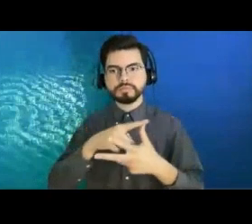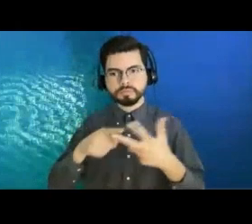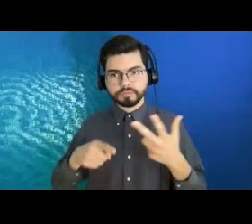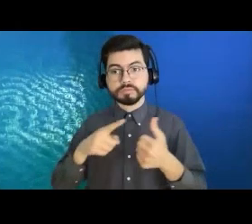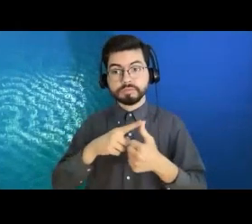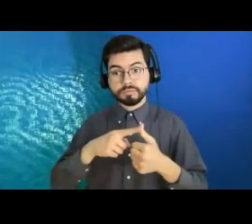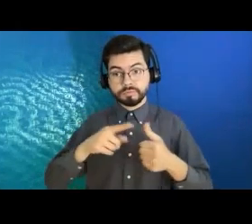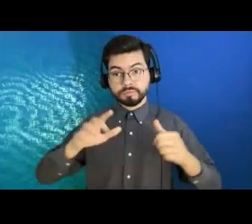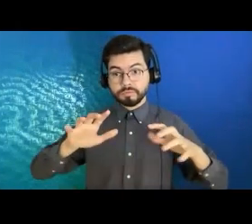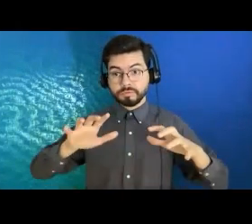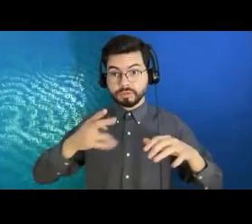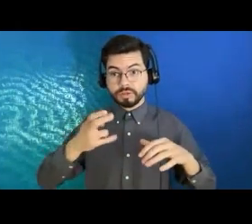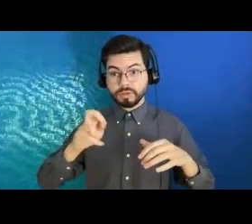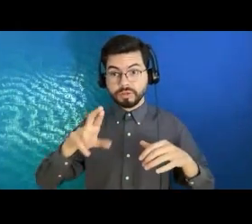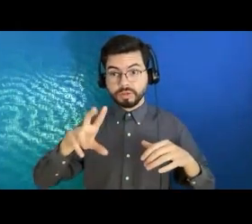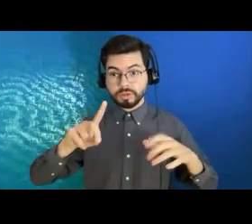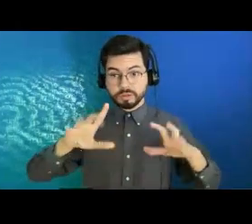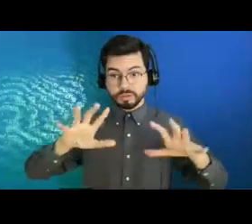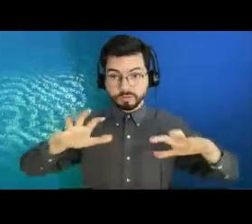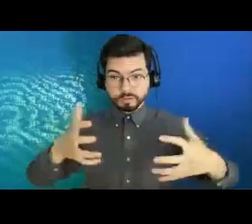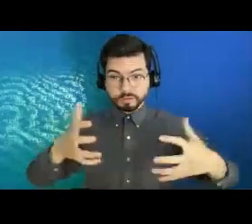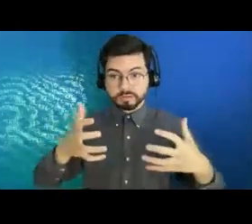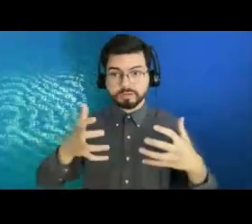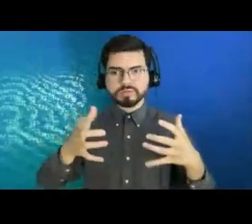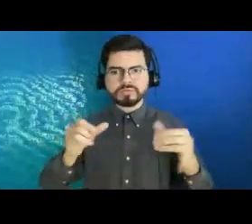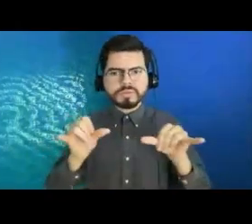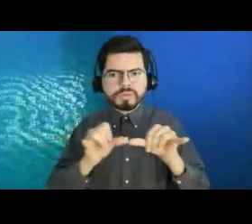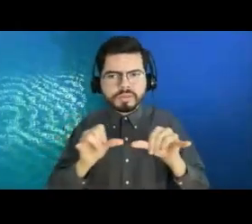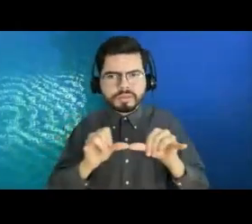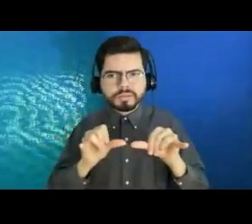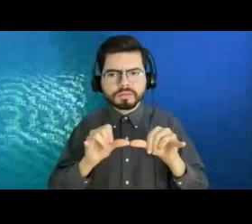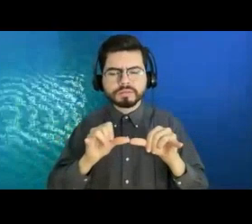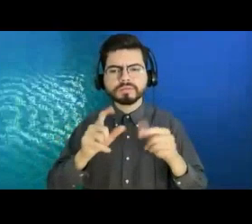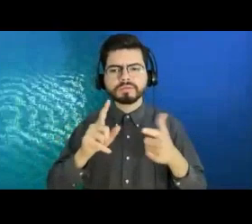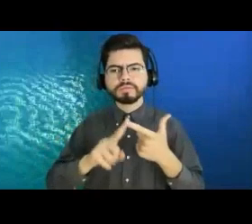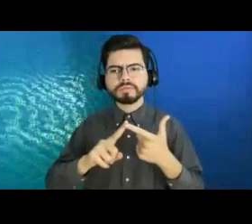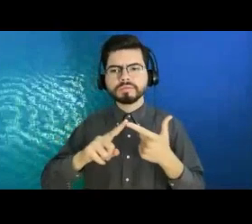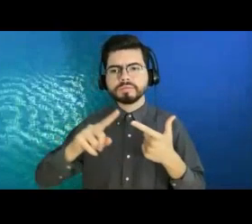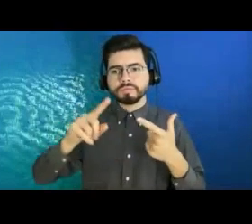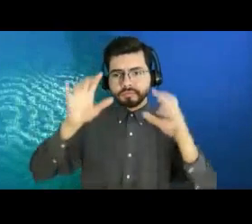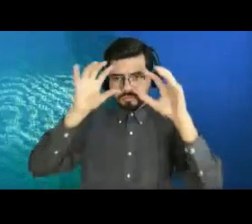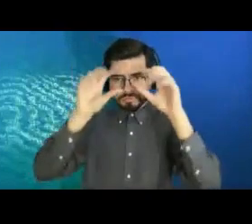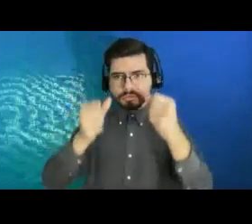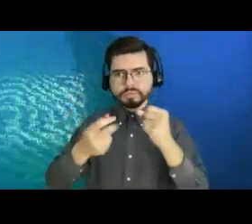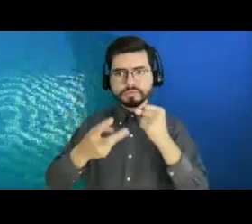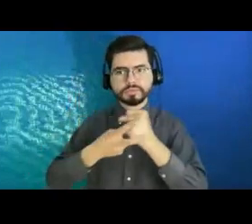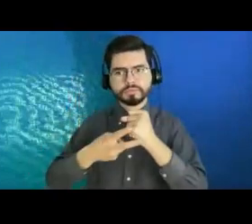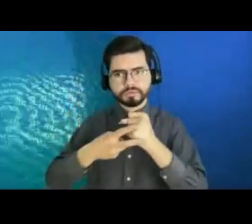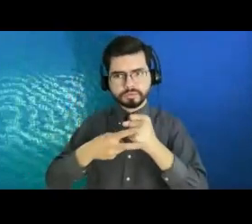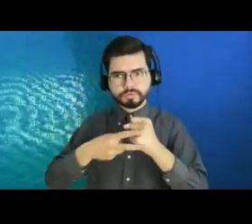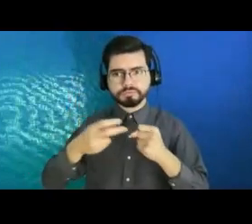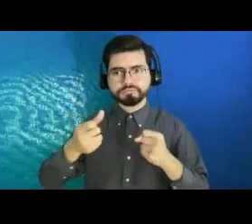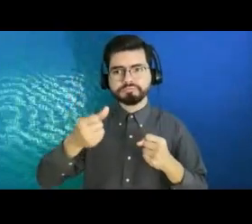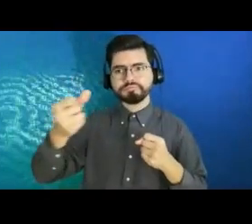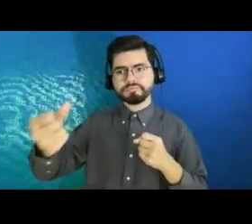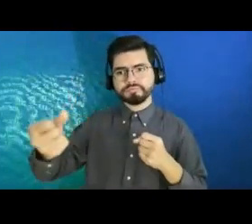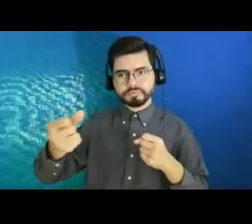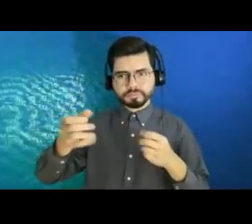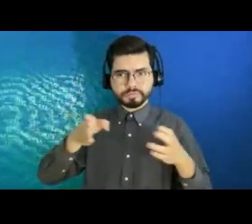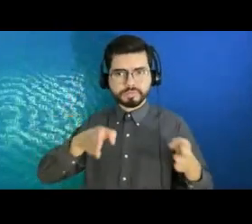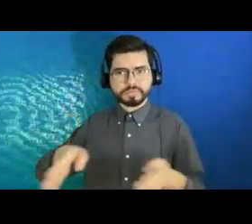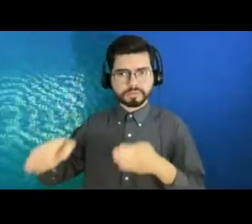hunting, the Bison Conservation Transfer Program, and shipment to slaughter, and how you use those